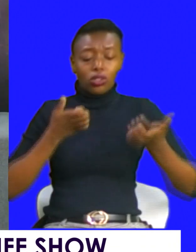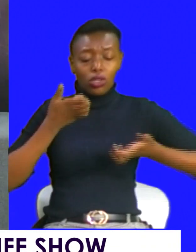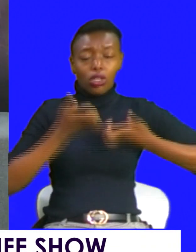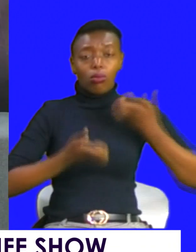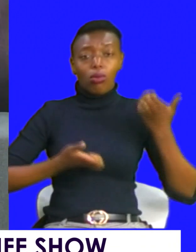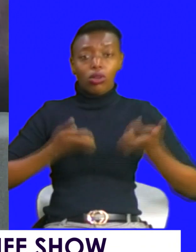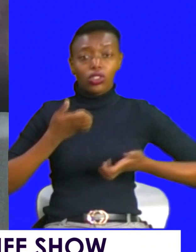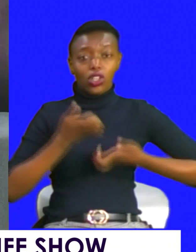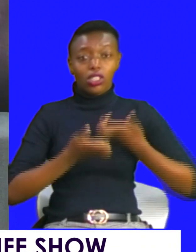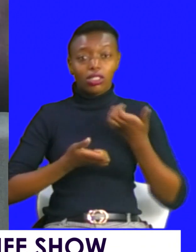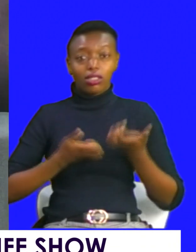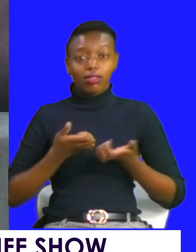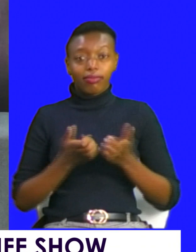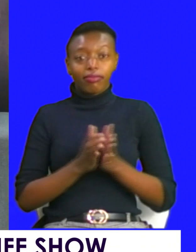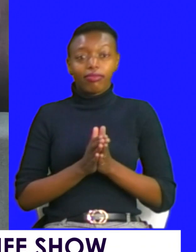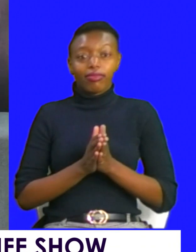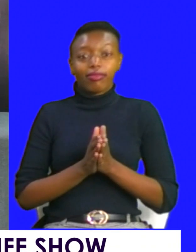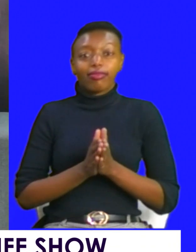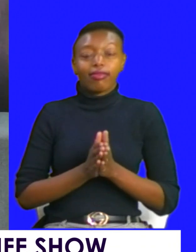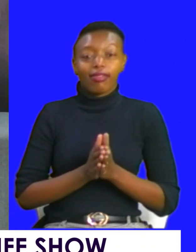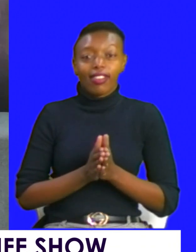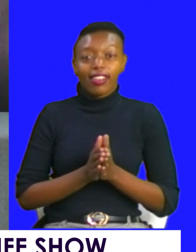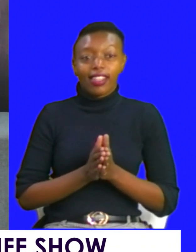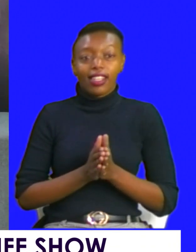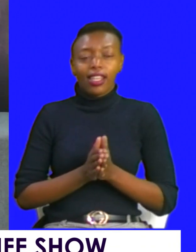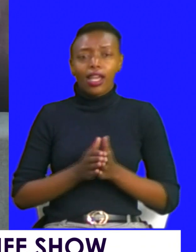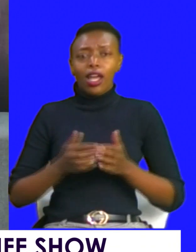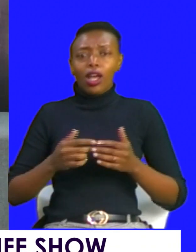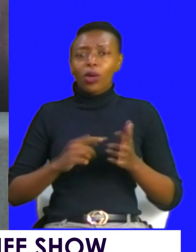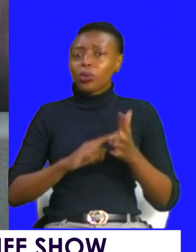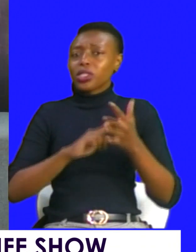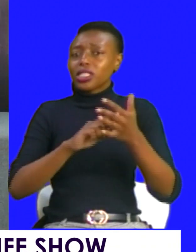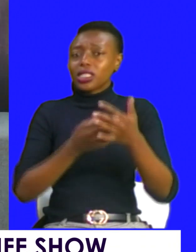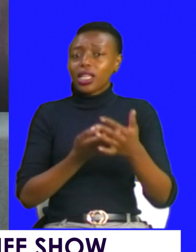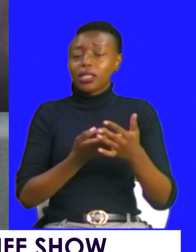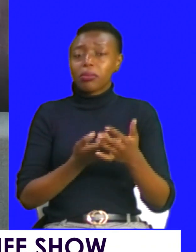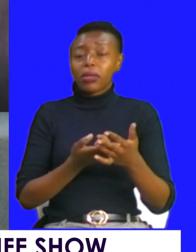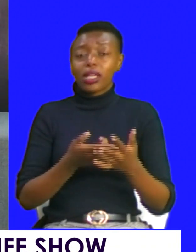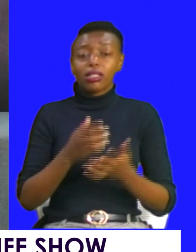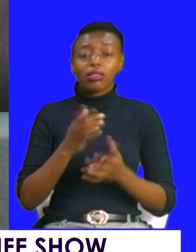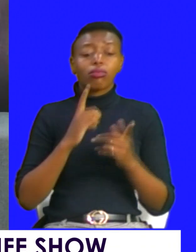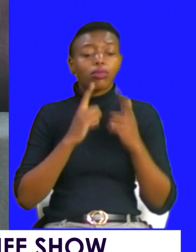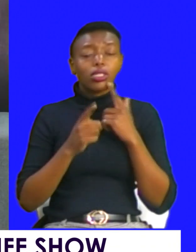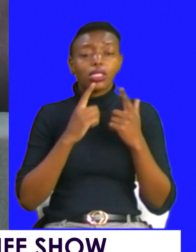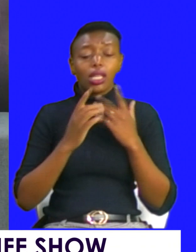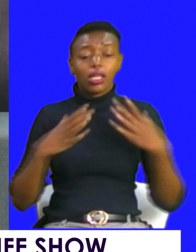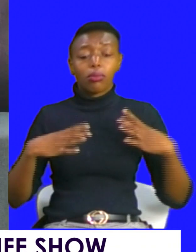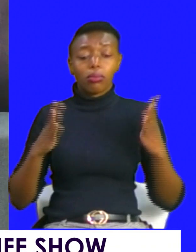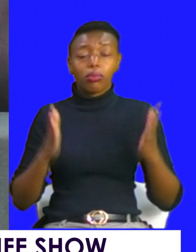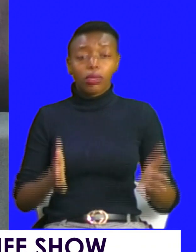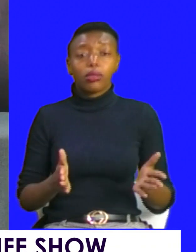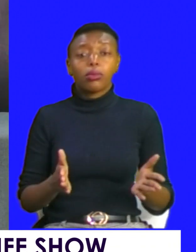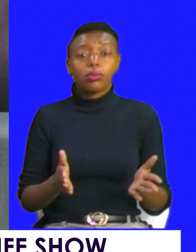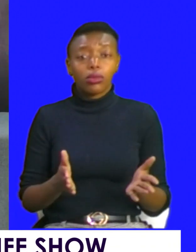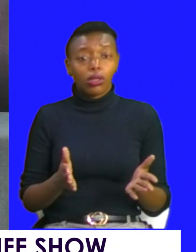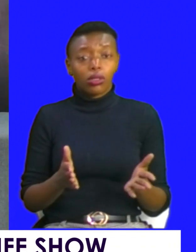Our purpose is to make us emotionally intelligent. Yes. And today we are talking about how to position yourself for a